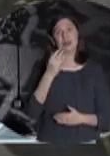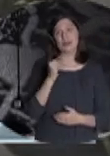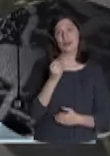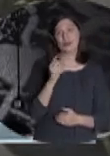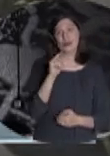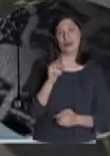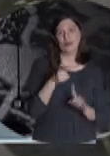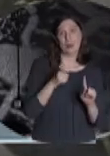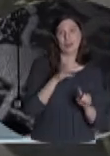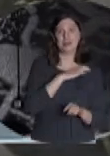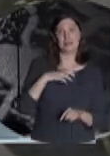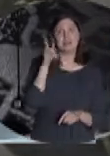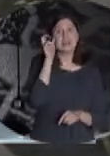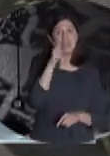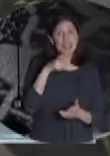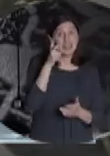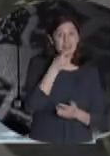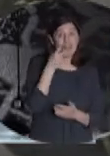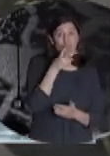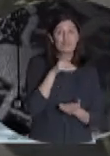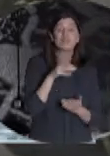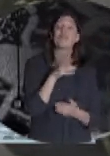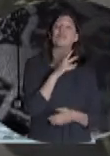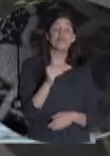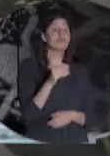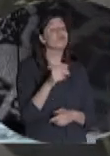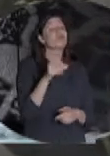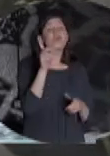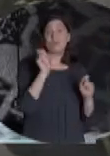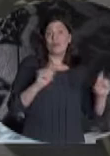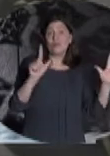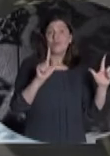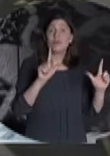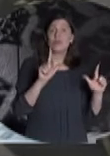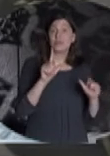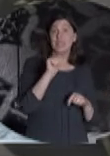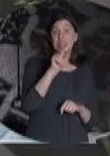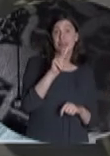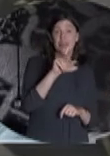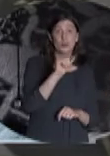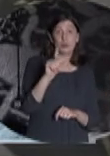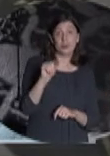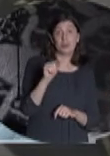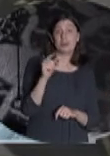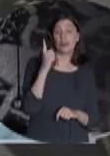Speech. And don't forget to also check out tv20cleveland.com. We'll have information available